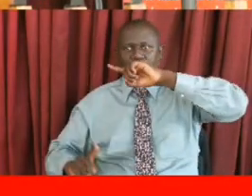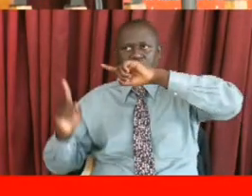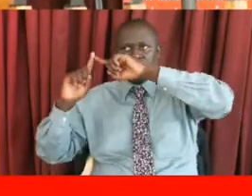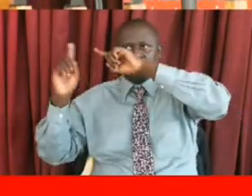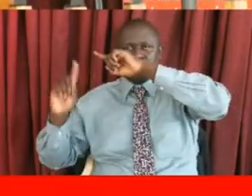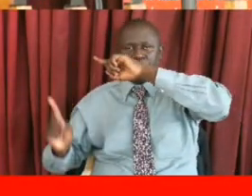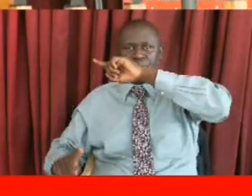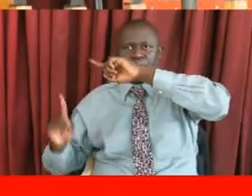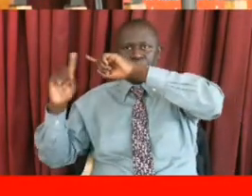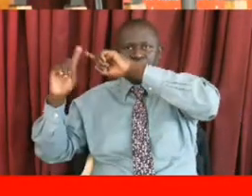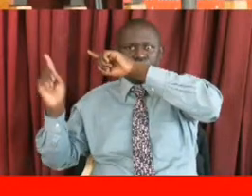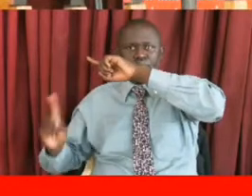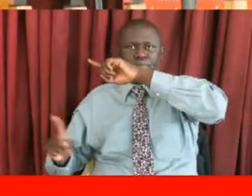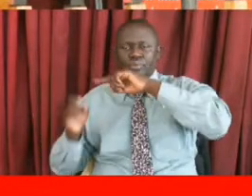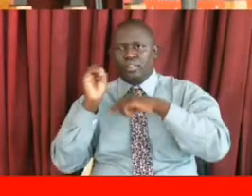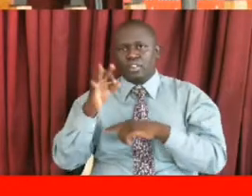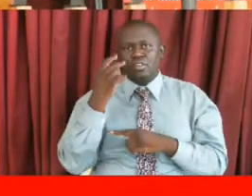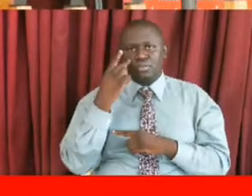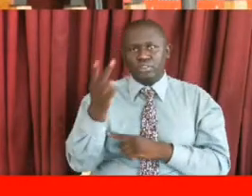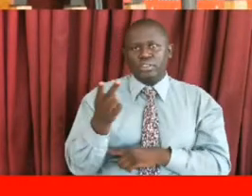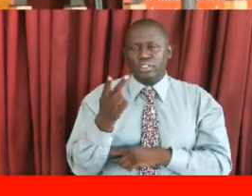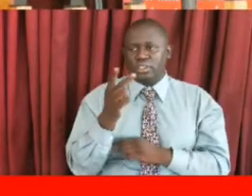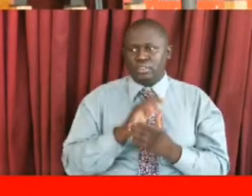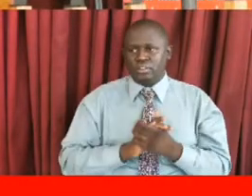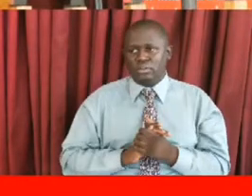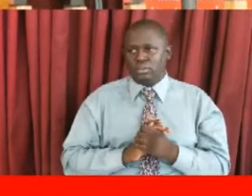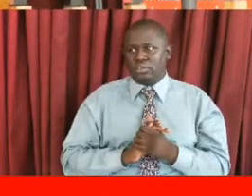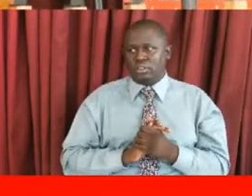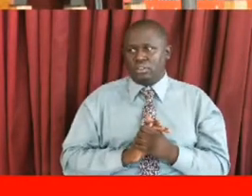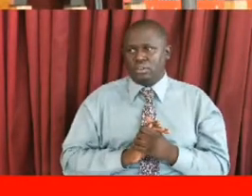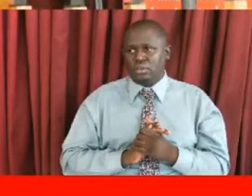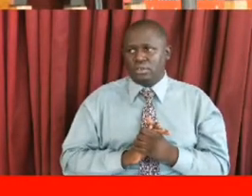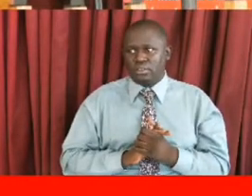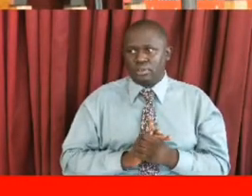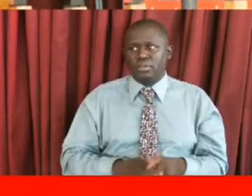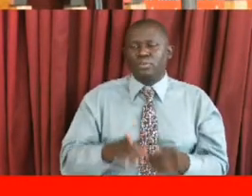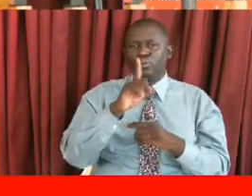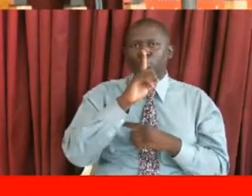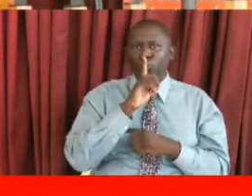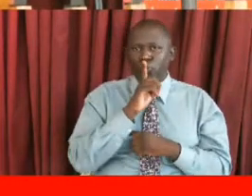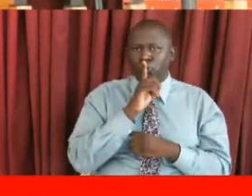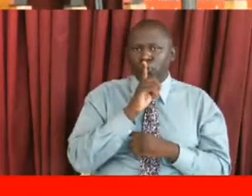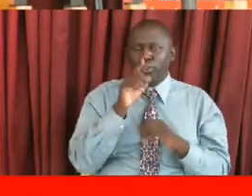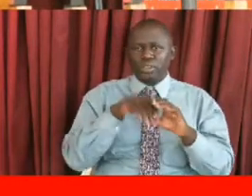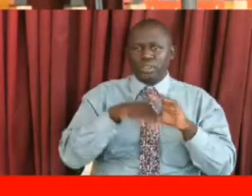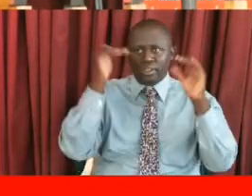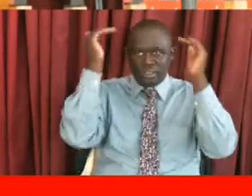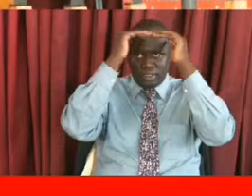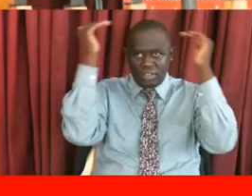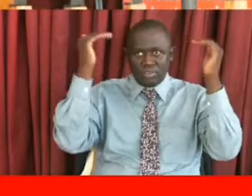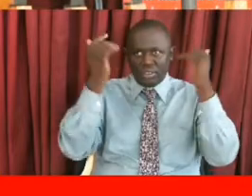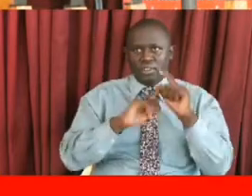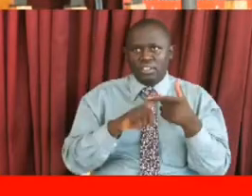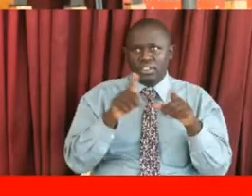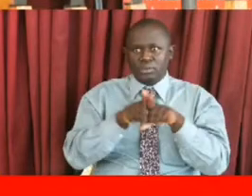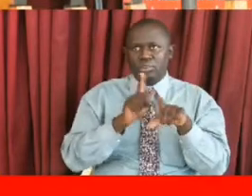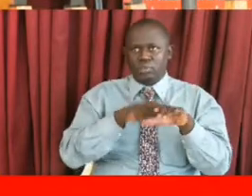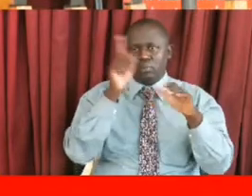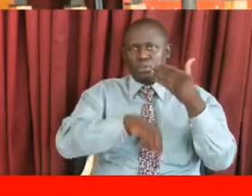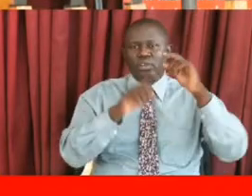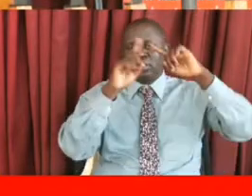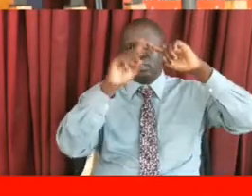Thunders so if you see in heaven Thunders on